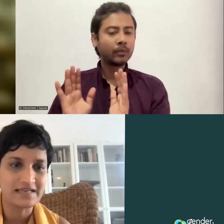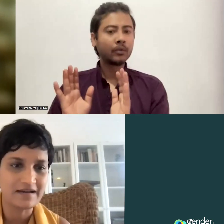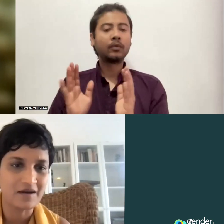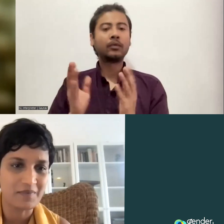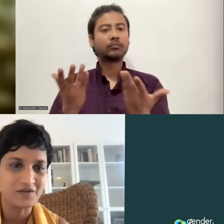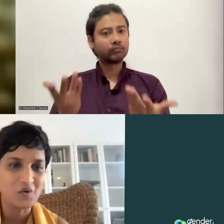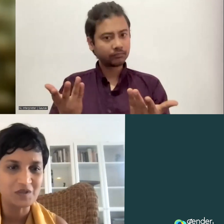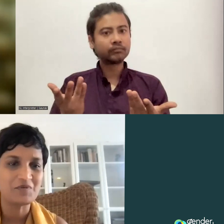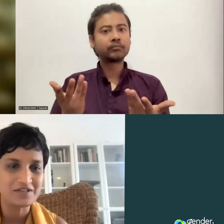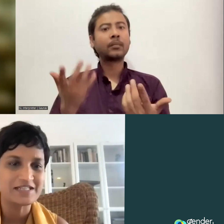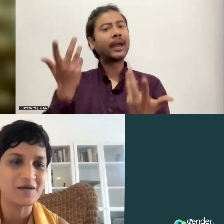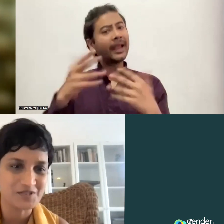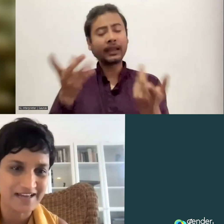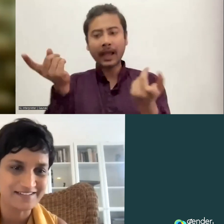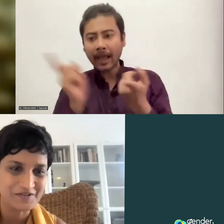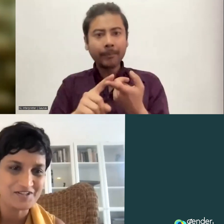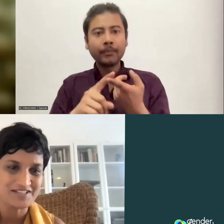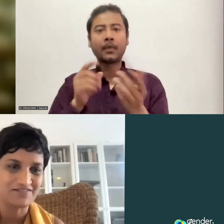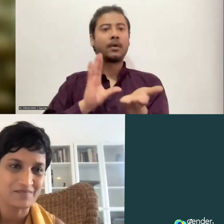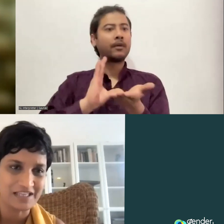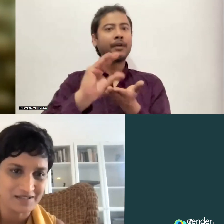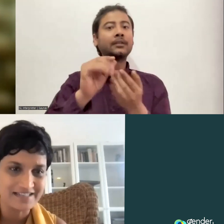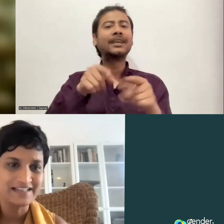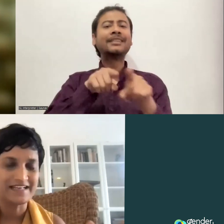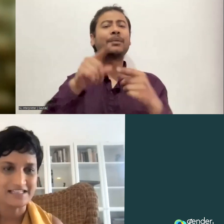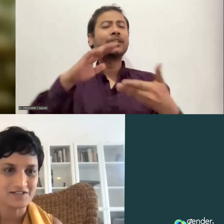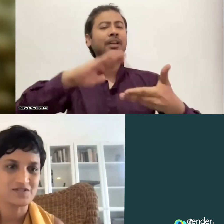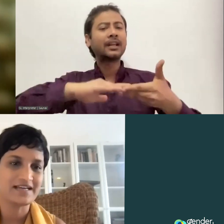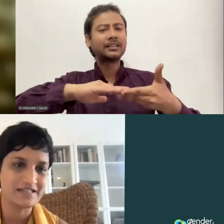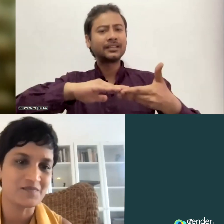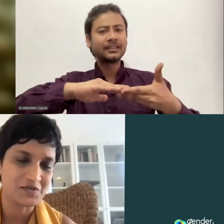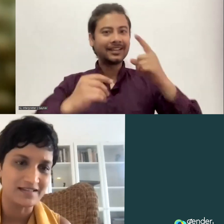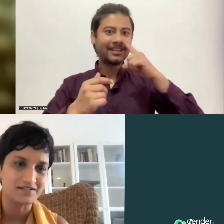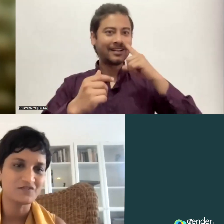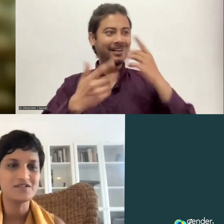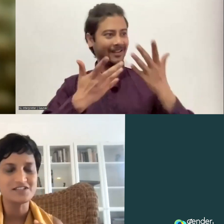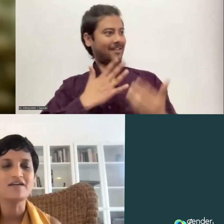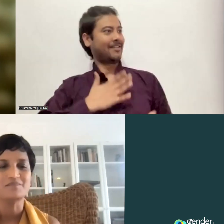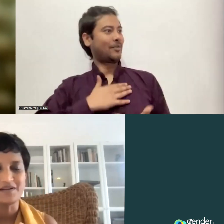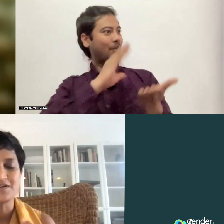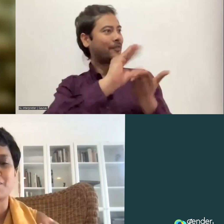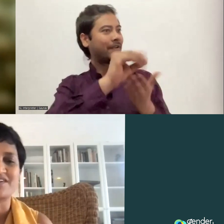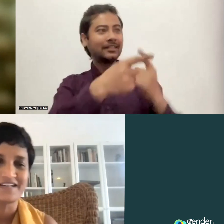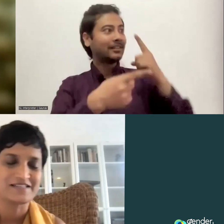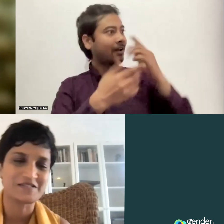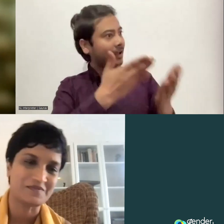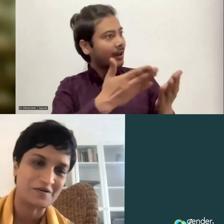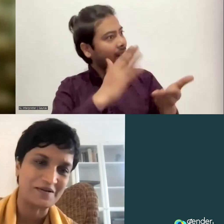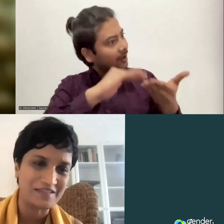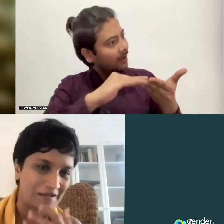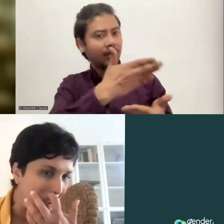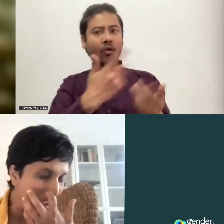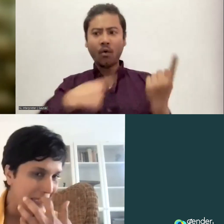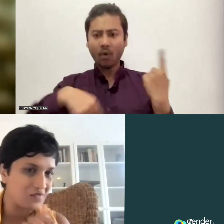helped with setting up, and the whole community comes together, not just their family, but the extended society comes together. Of course, it's not a perfect system.